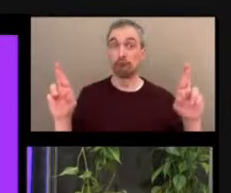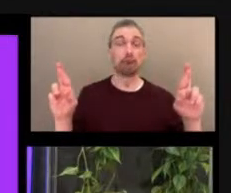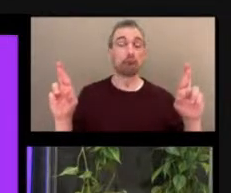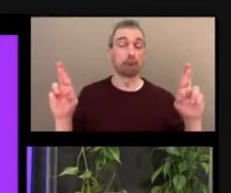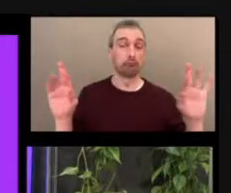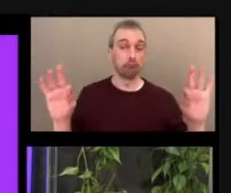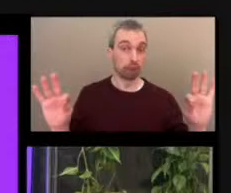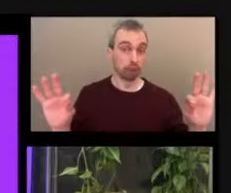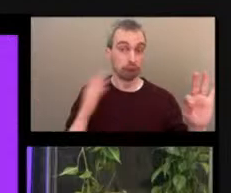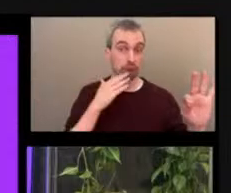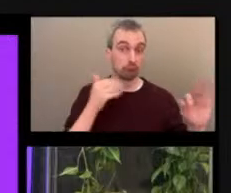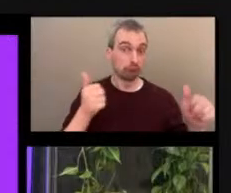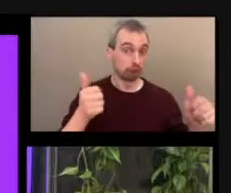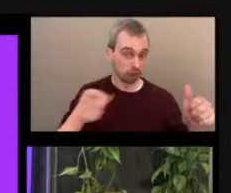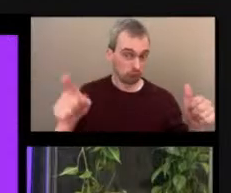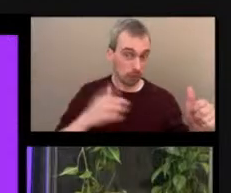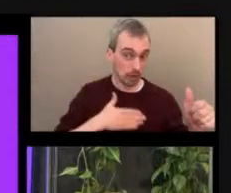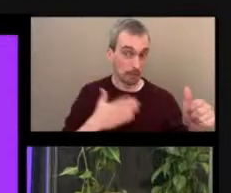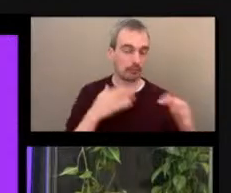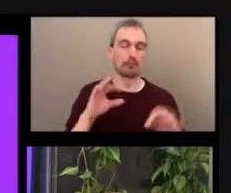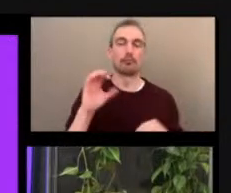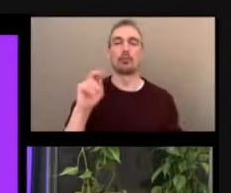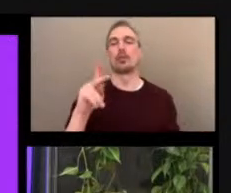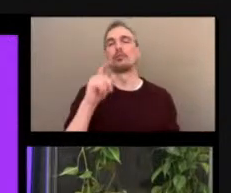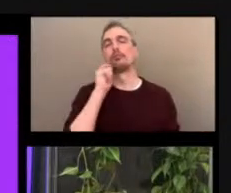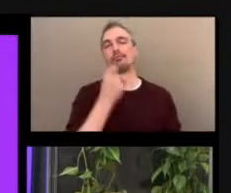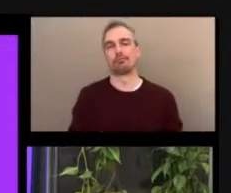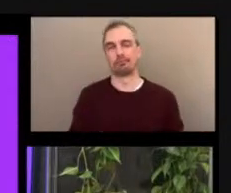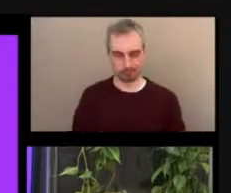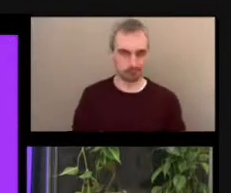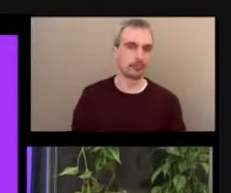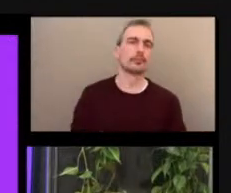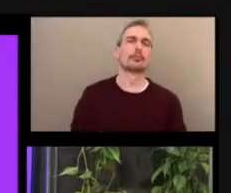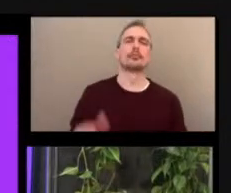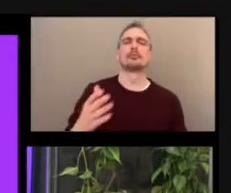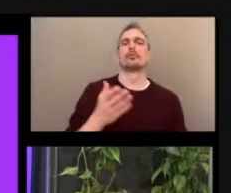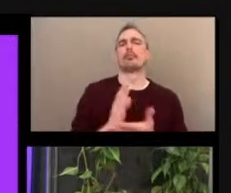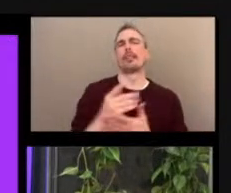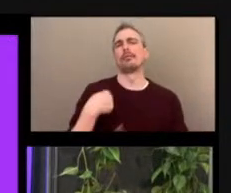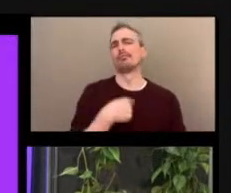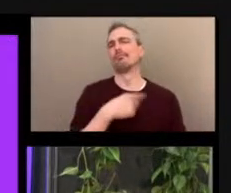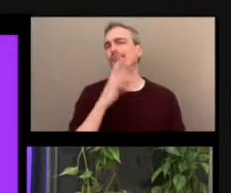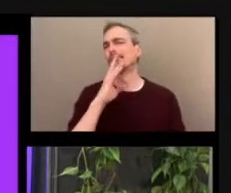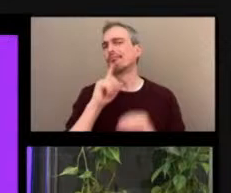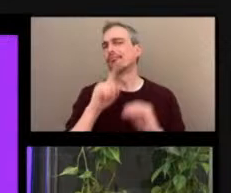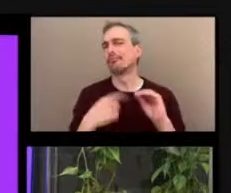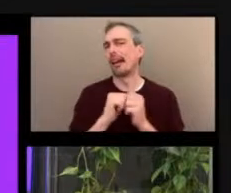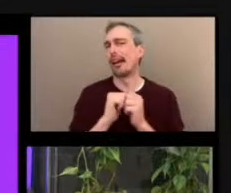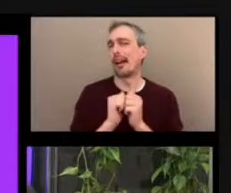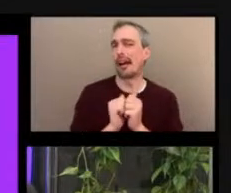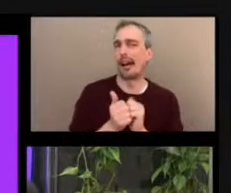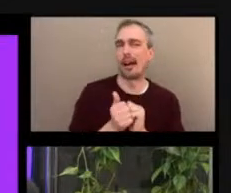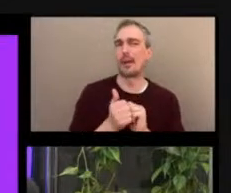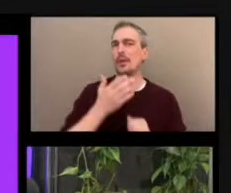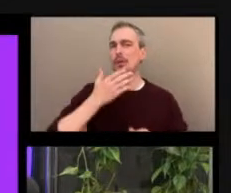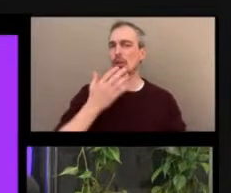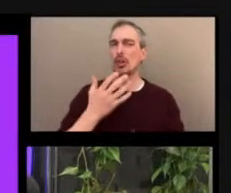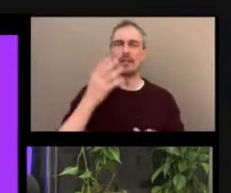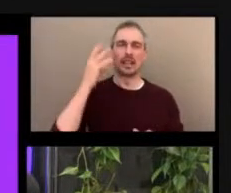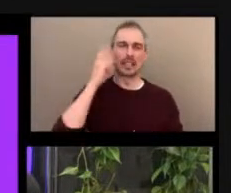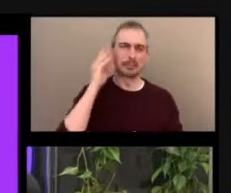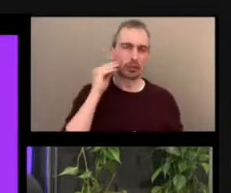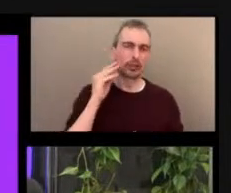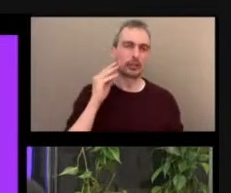cool. All right, so we were just talking about how good of an experience are we, is it, you know, and